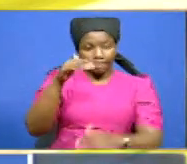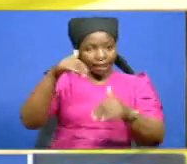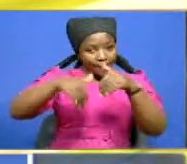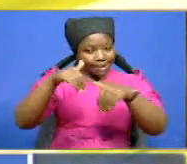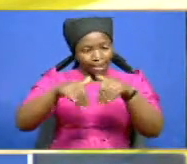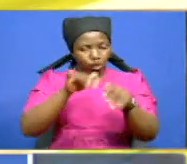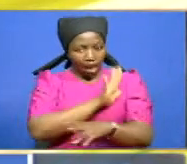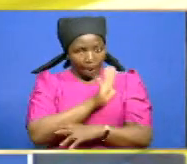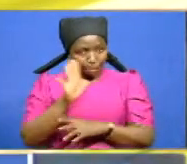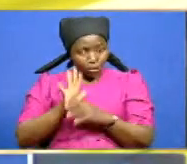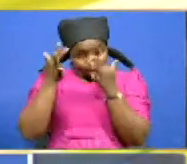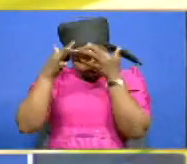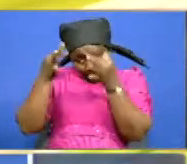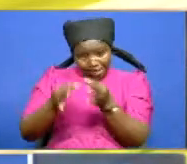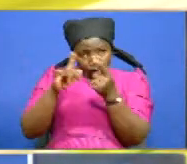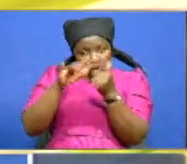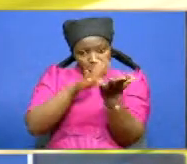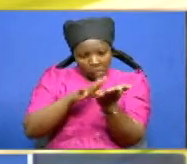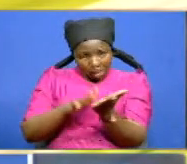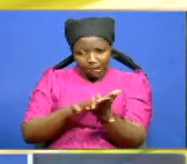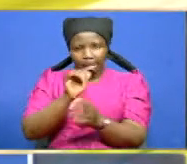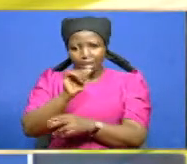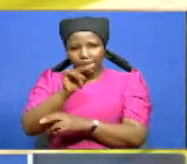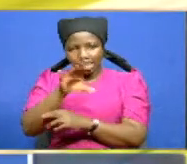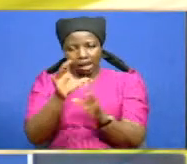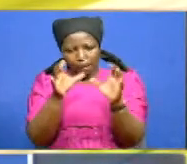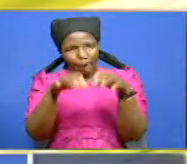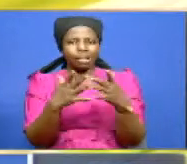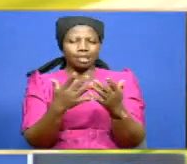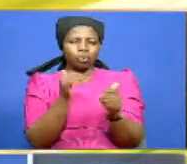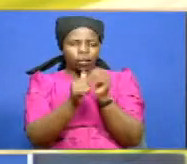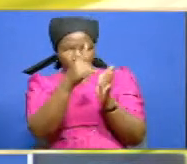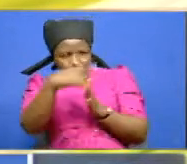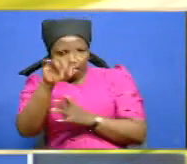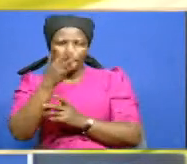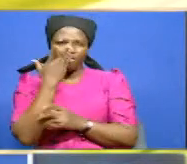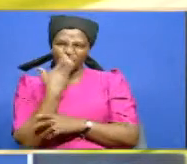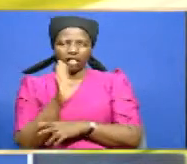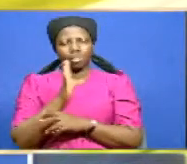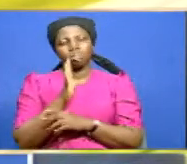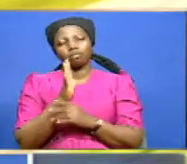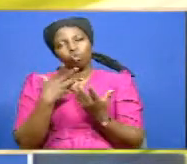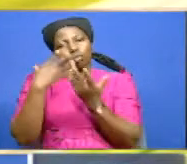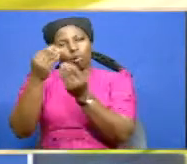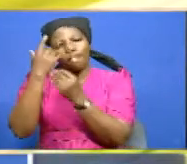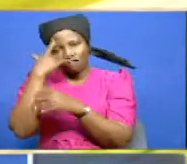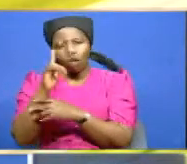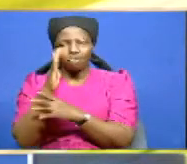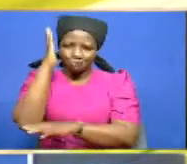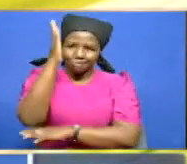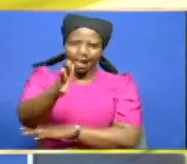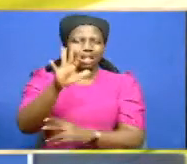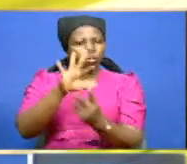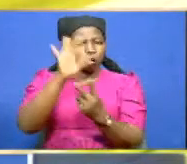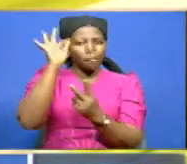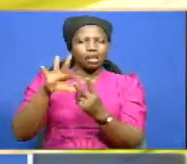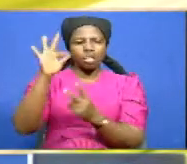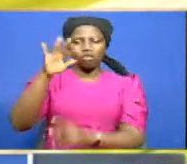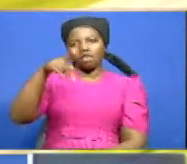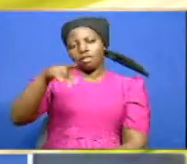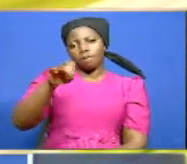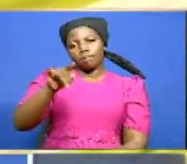recommend the relevant ANC party organ, which was approved, to go for direct nomination of Peter